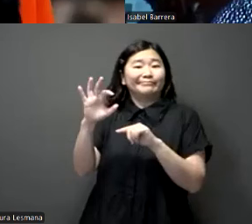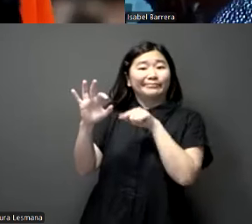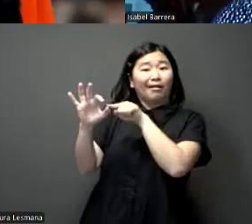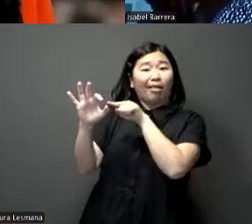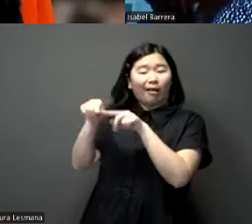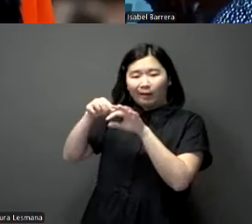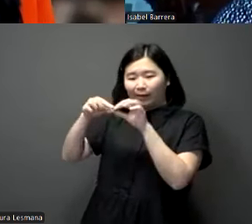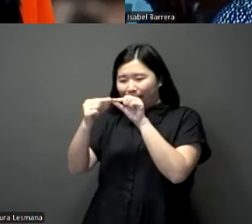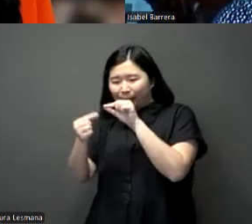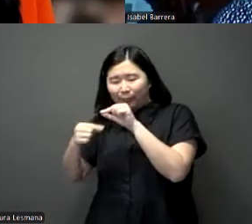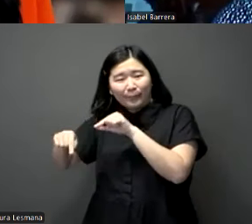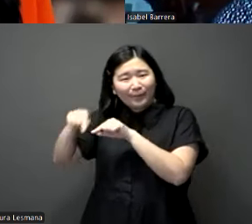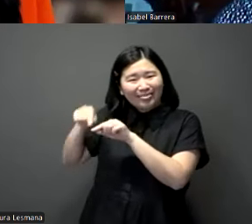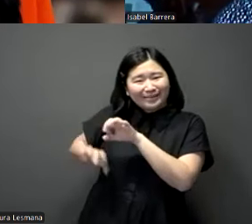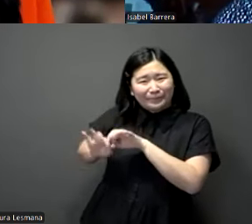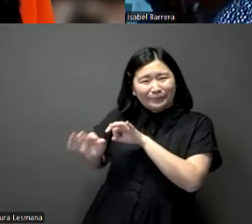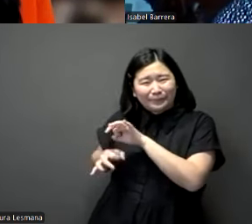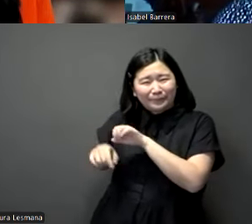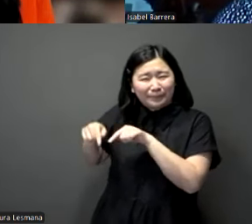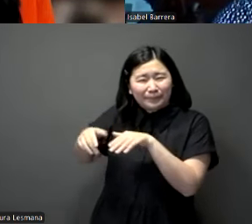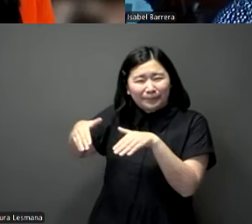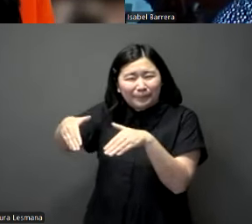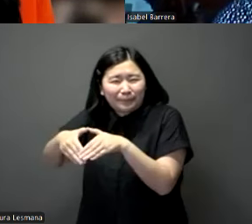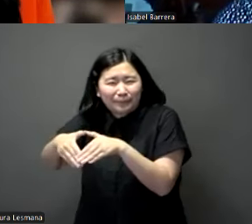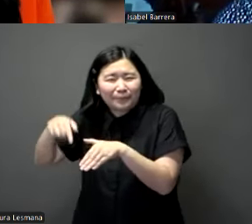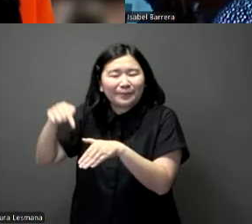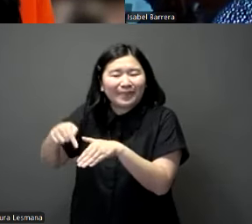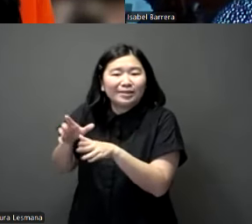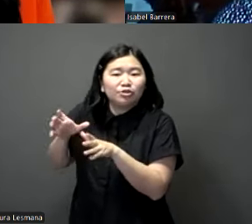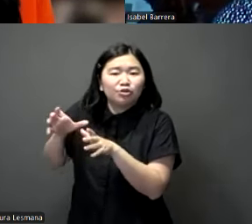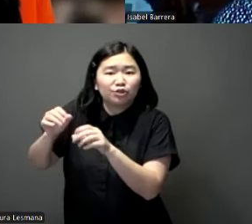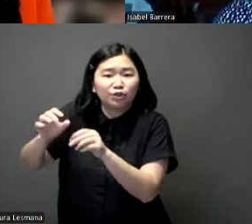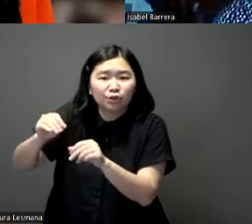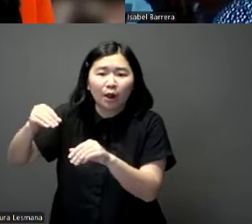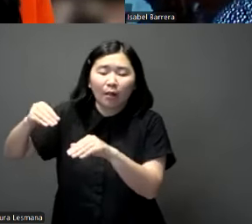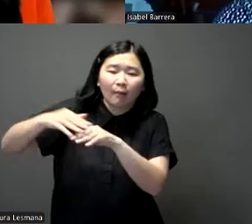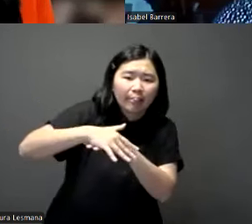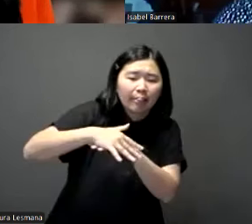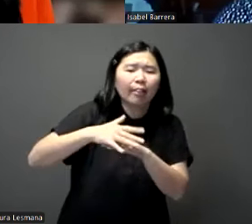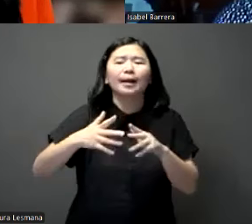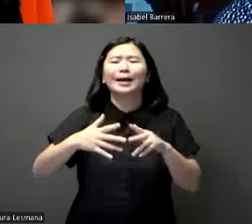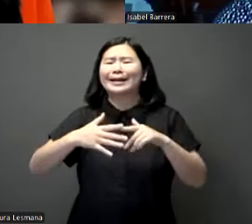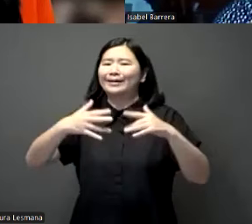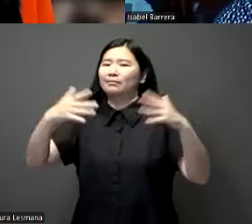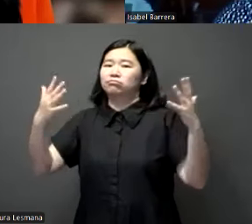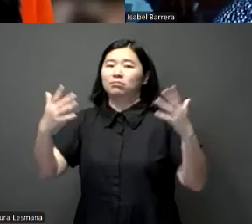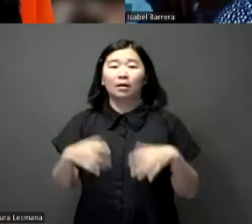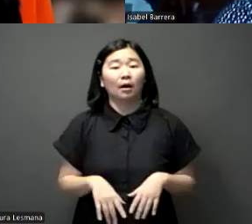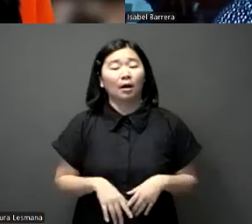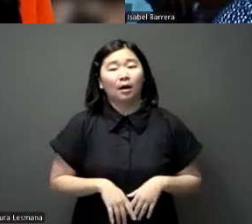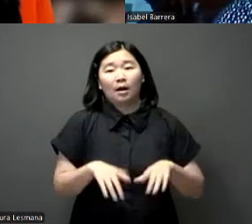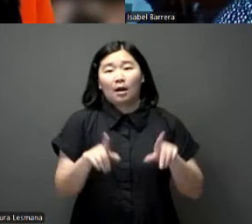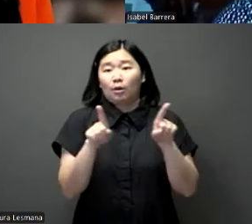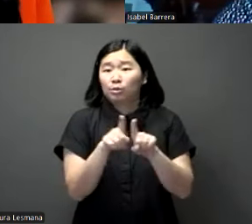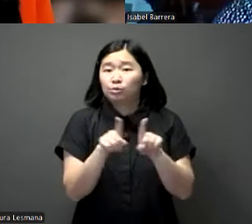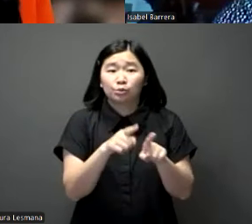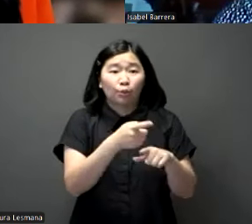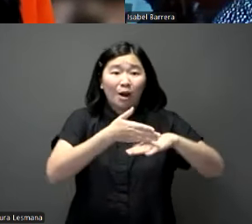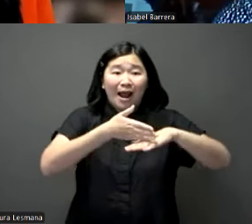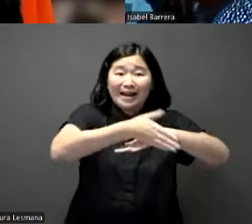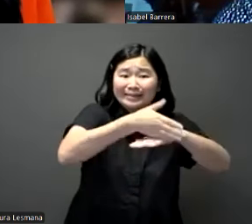have access? Yes, most of the highest level of mortality happens in those countries that have middle and